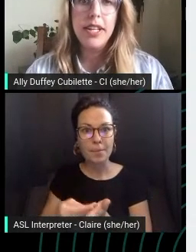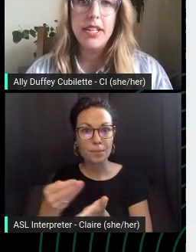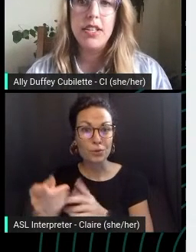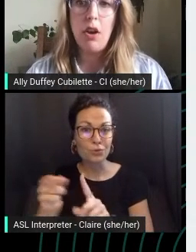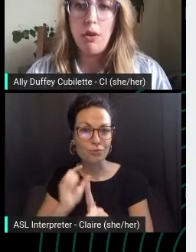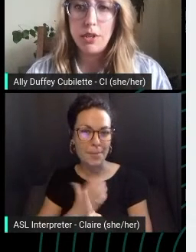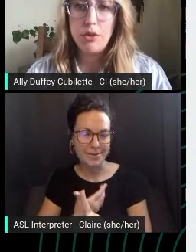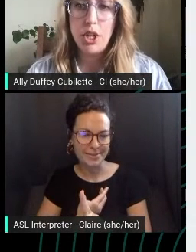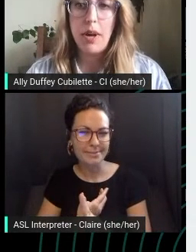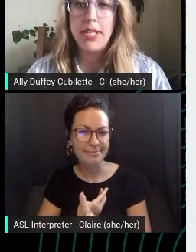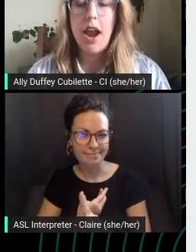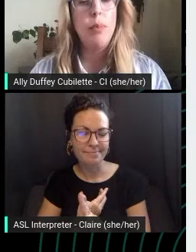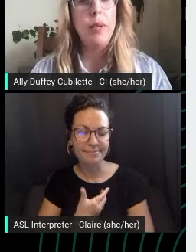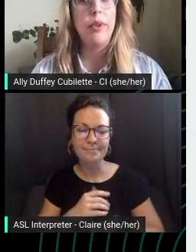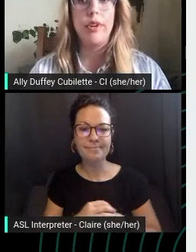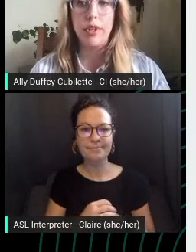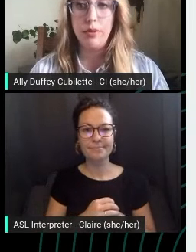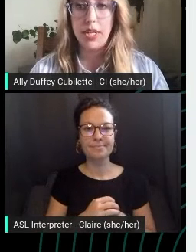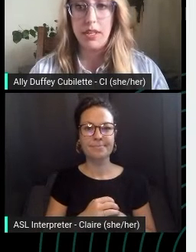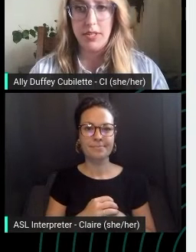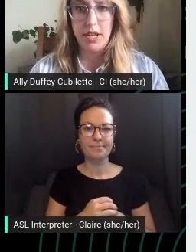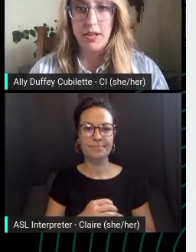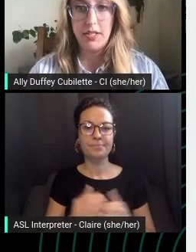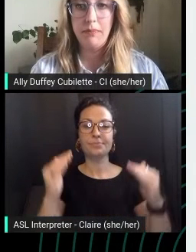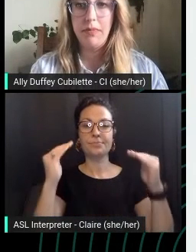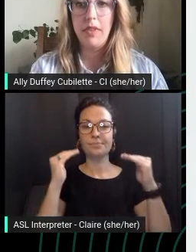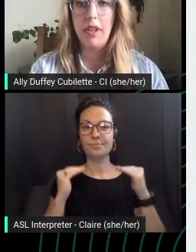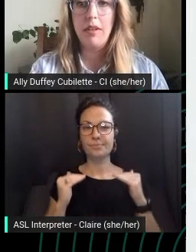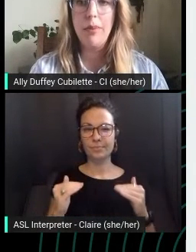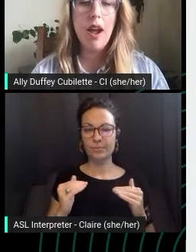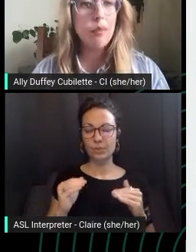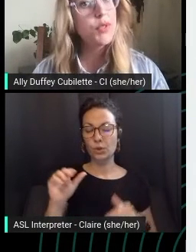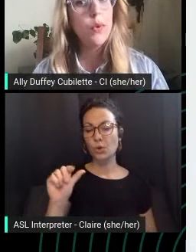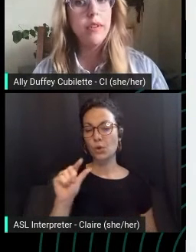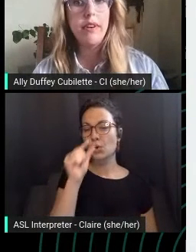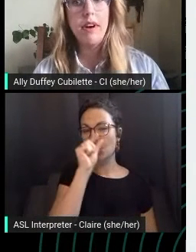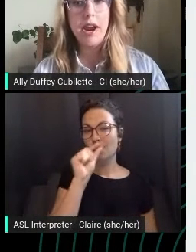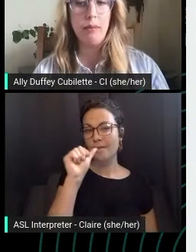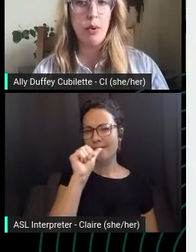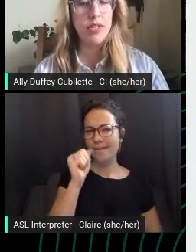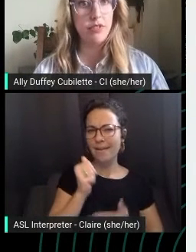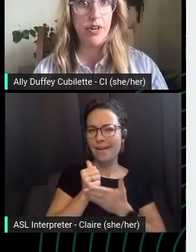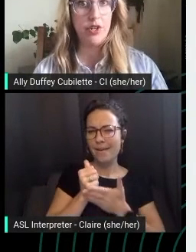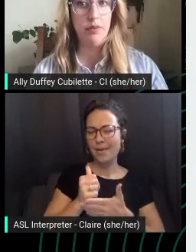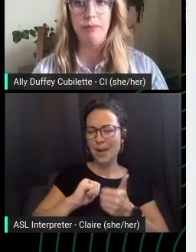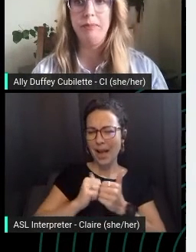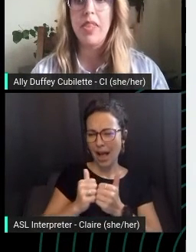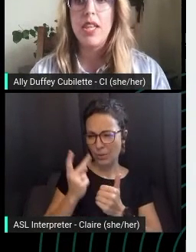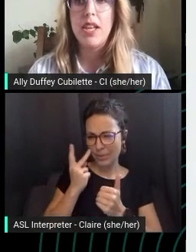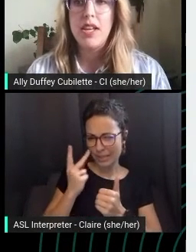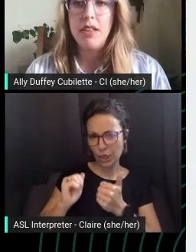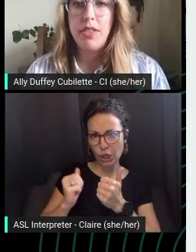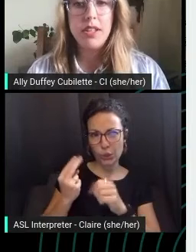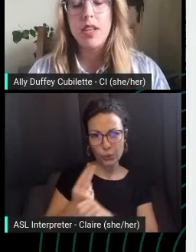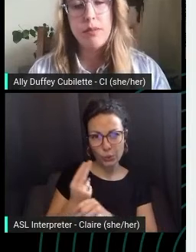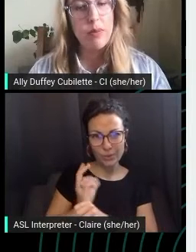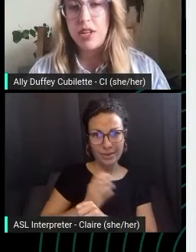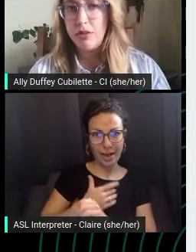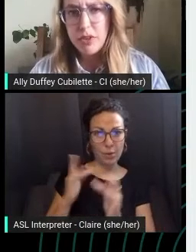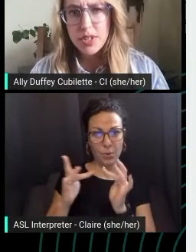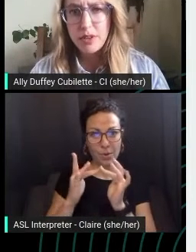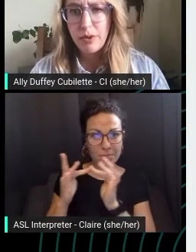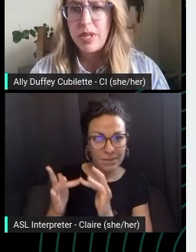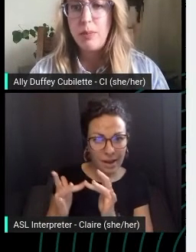Google Analytics can also show us how people are using the site and perhaps where there are points of friction, things that may